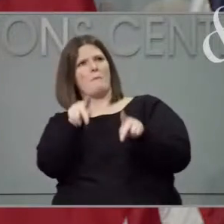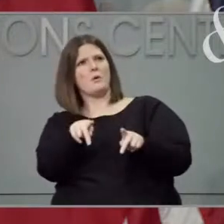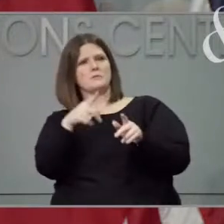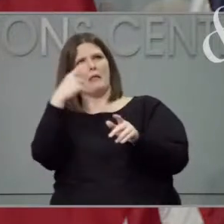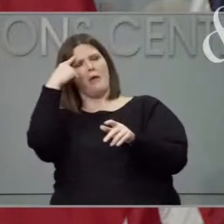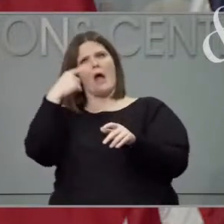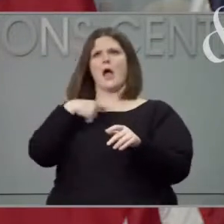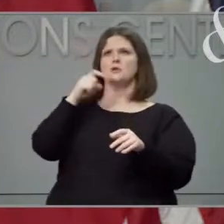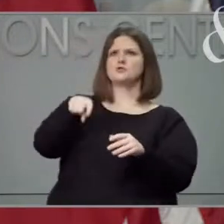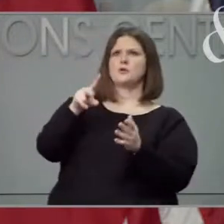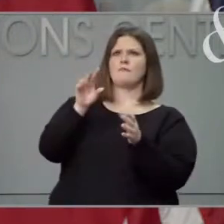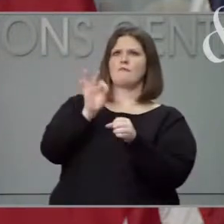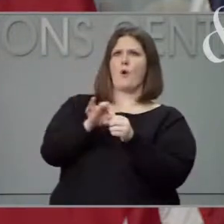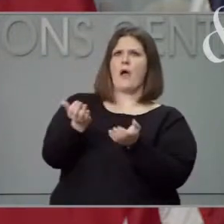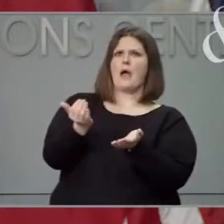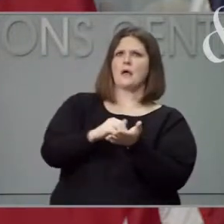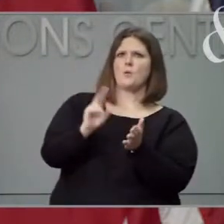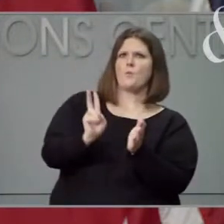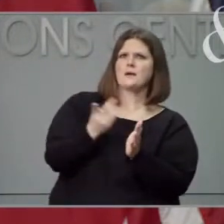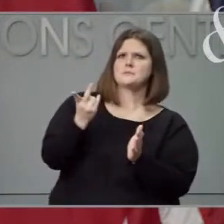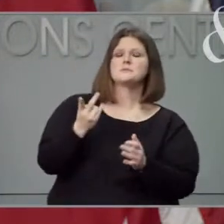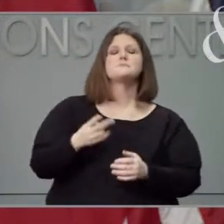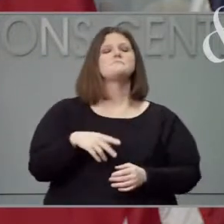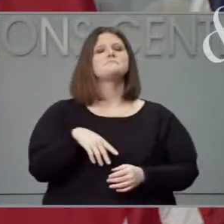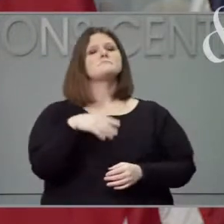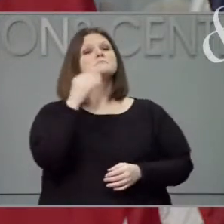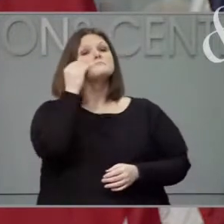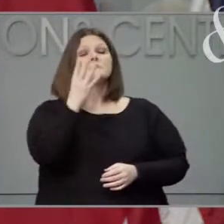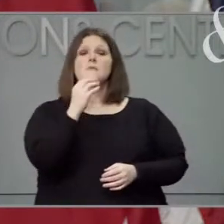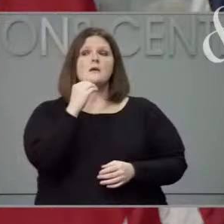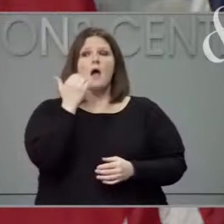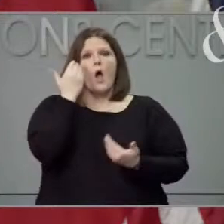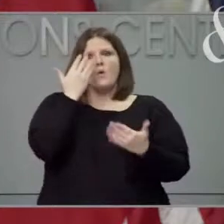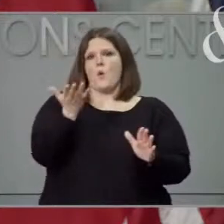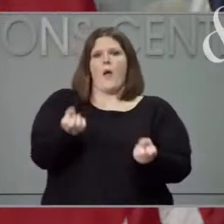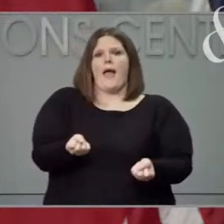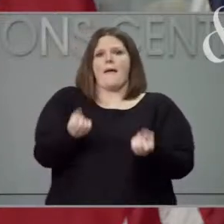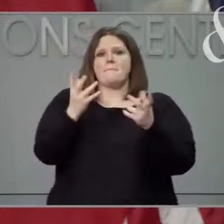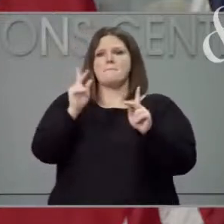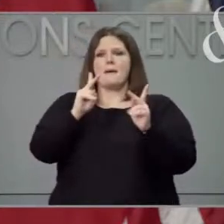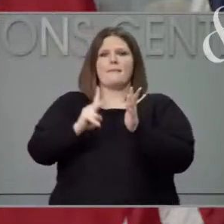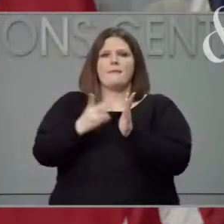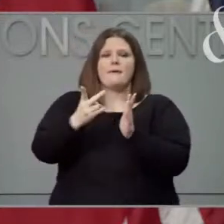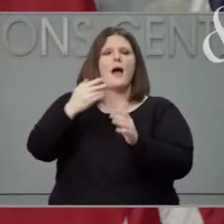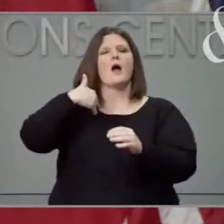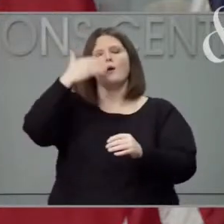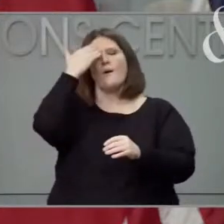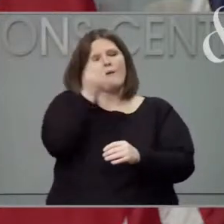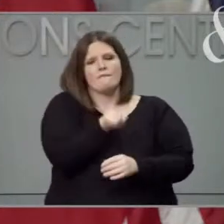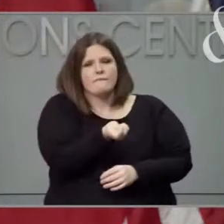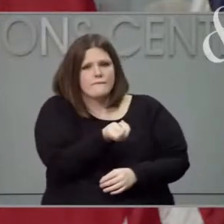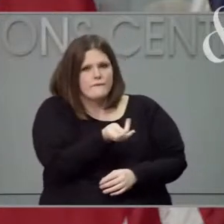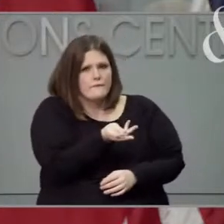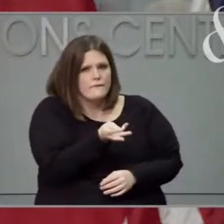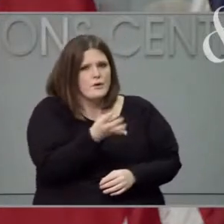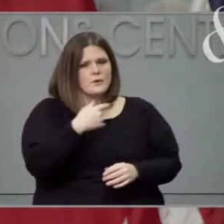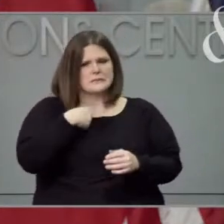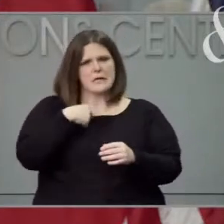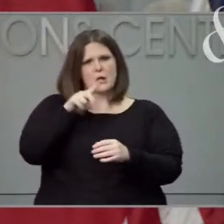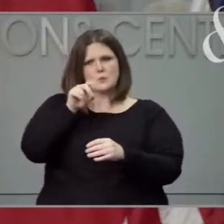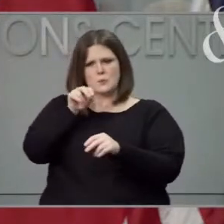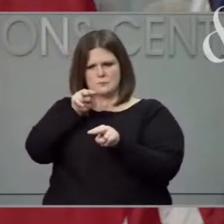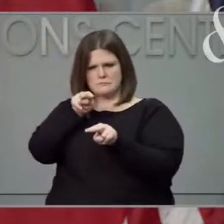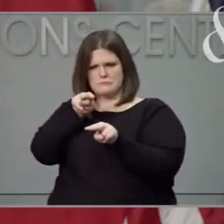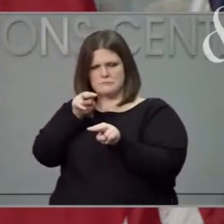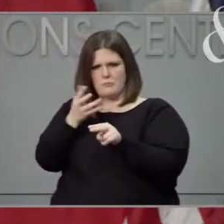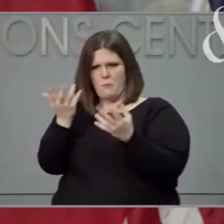problem. So I do not have an exact count. I know that the numbers were very small as I tracked incidents with the